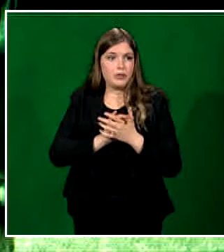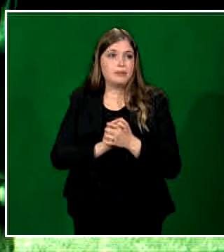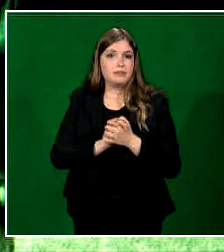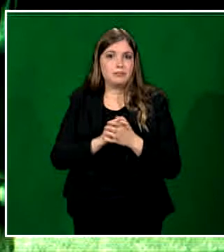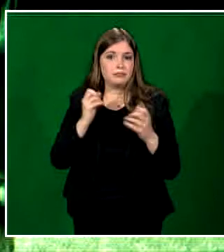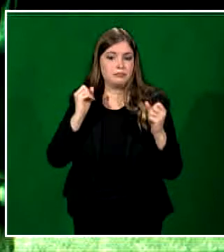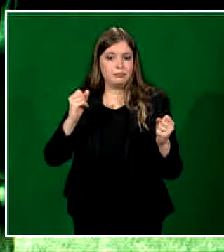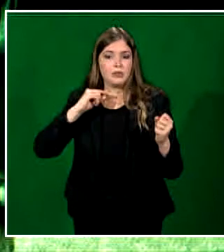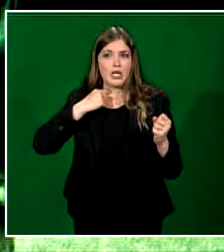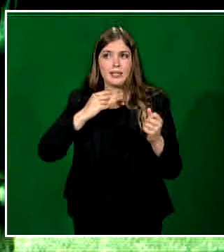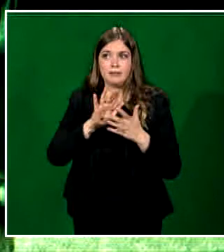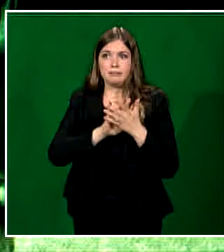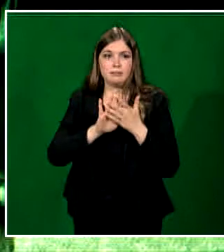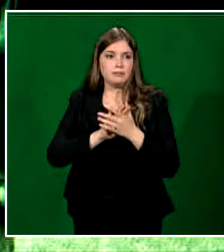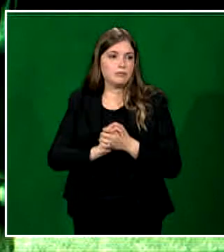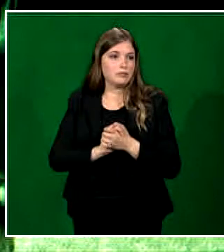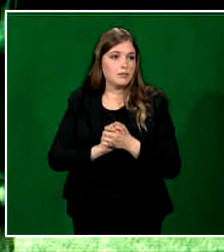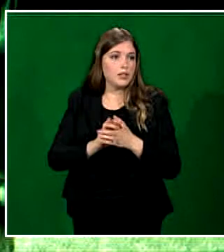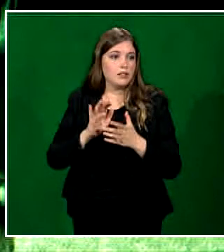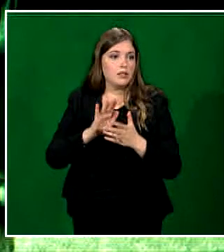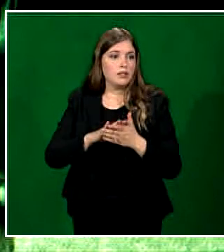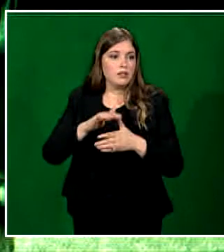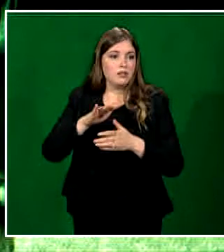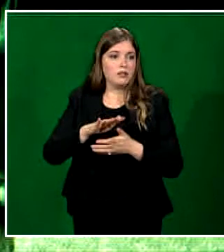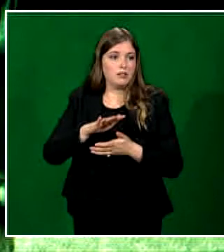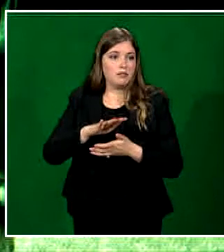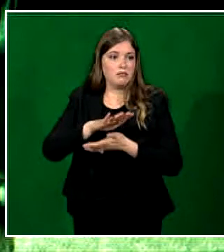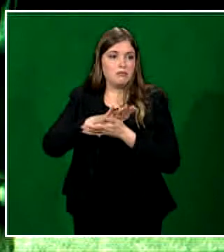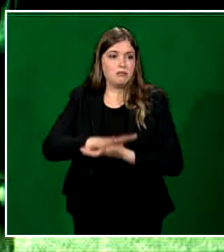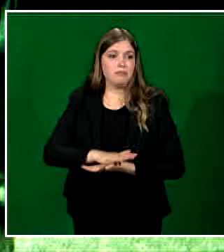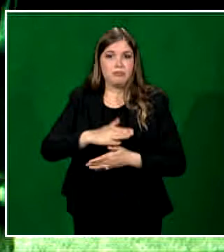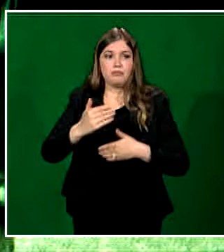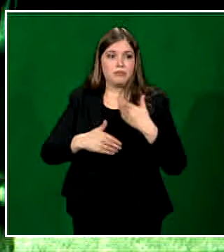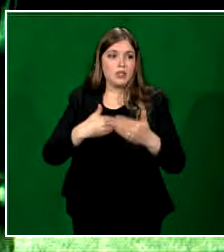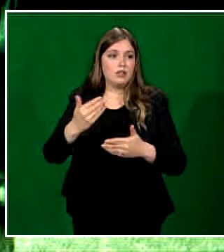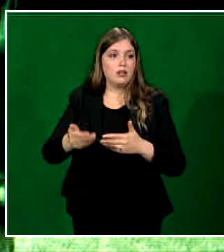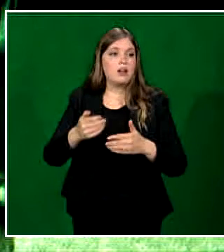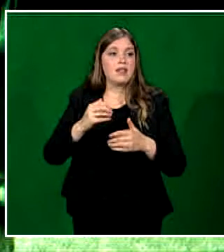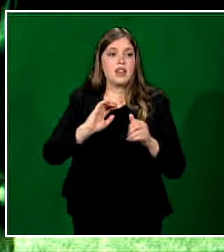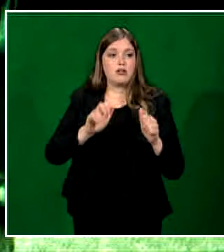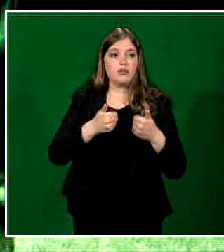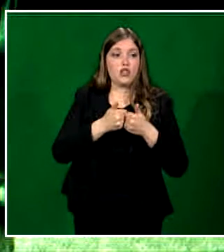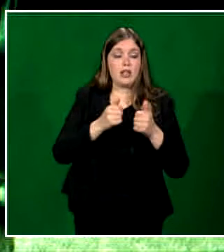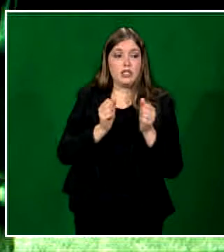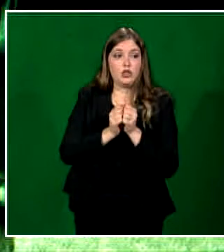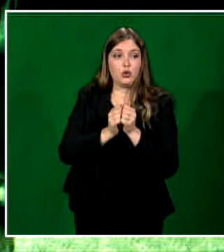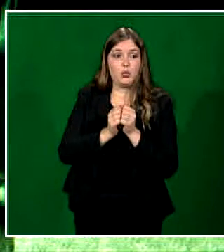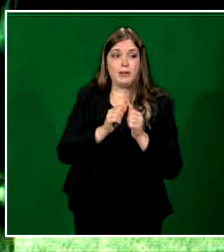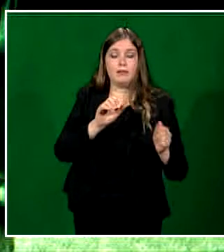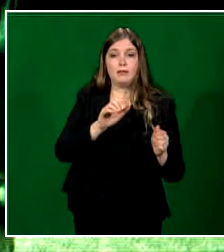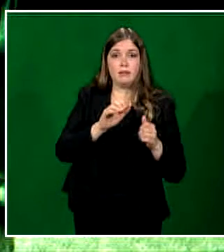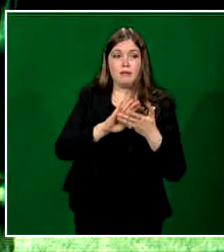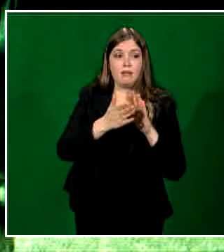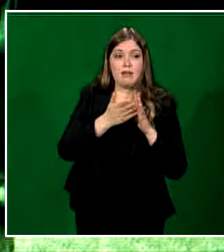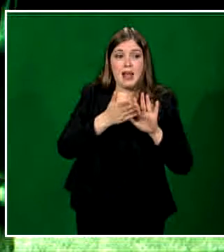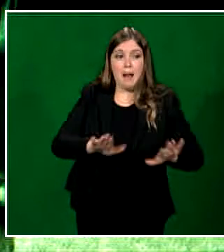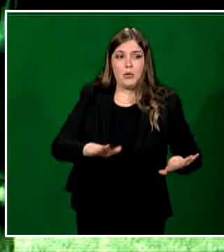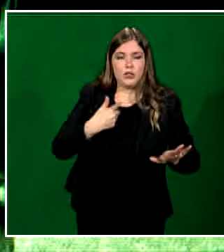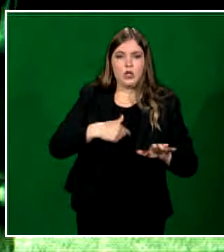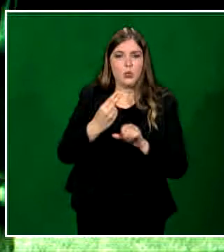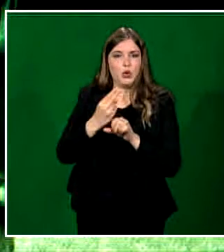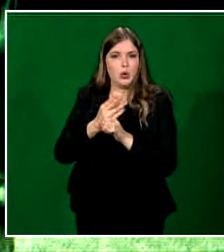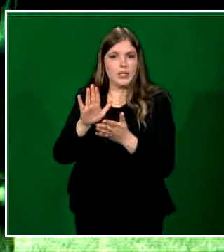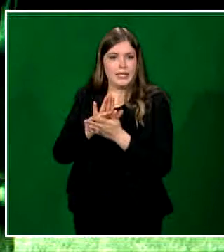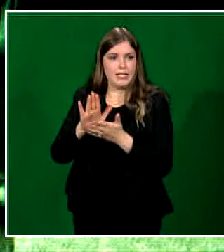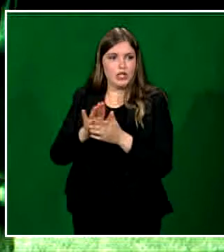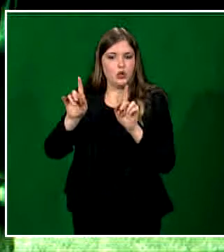shade that you see on the sheet that we developed. But since we know that bioplastics are challenged with composting, we use the sheets to test for